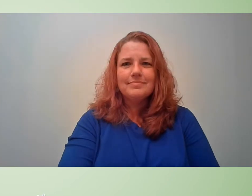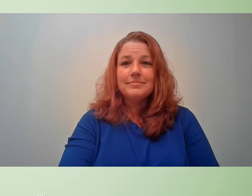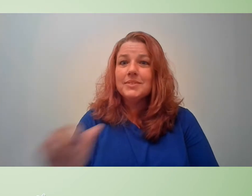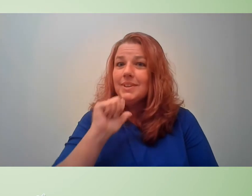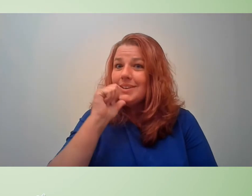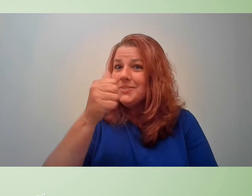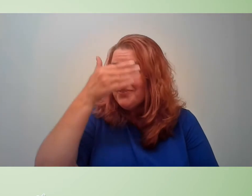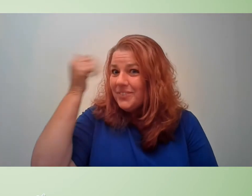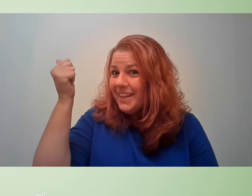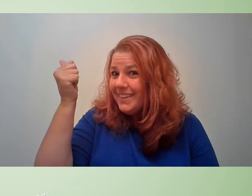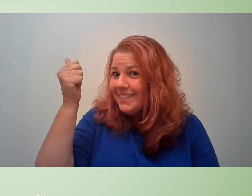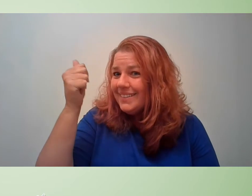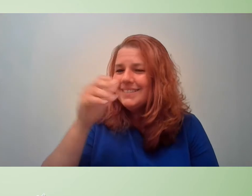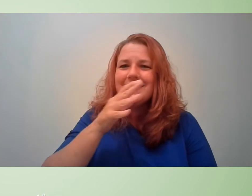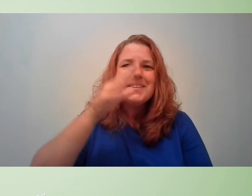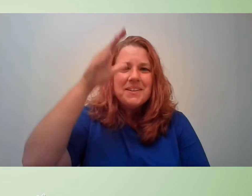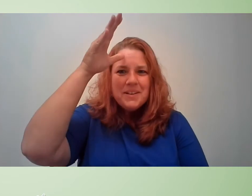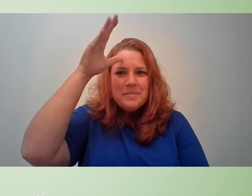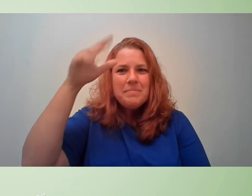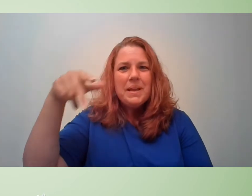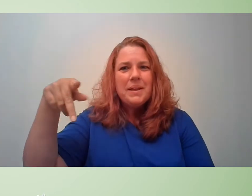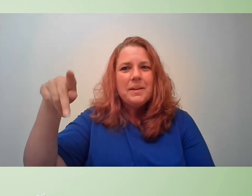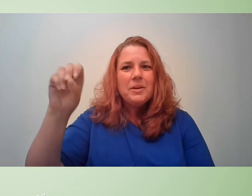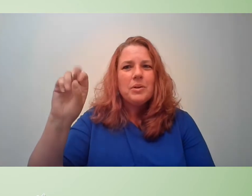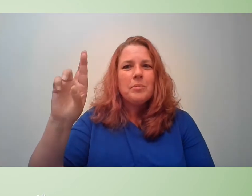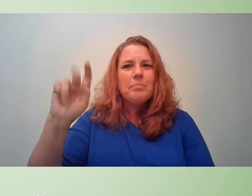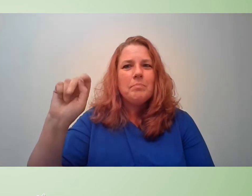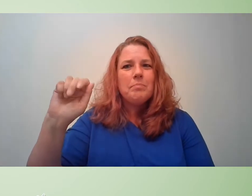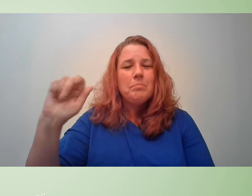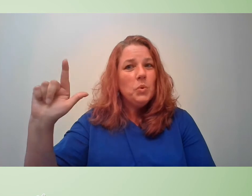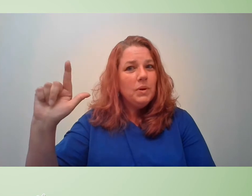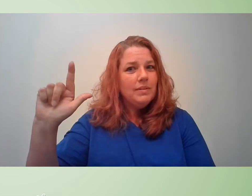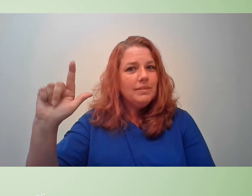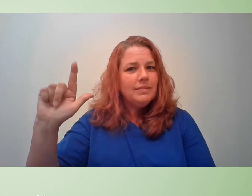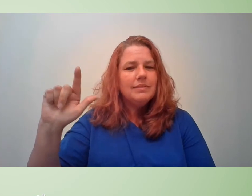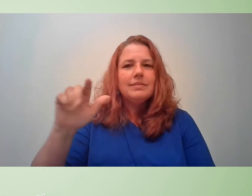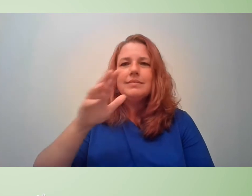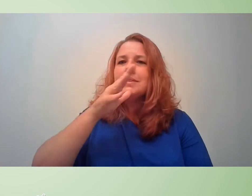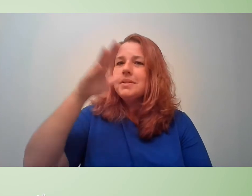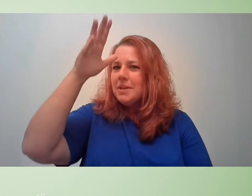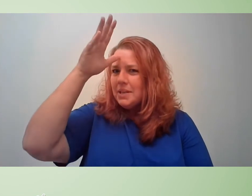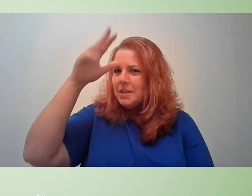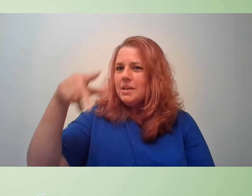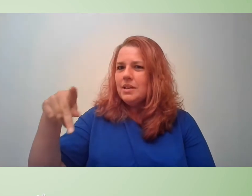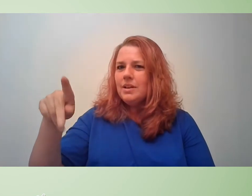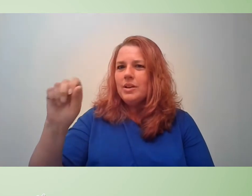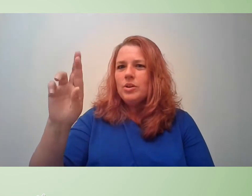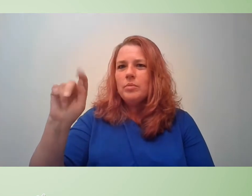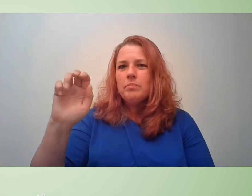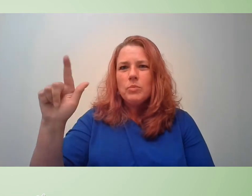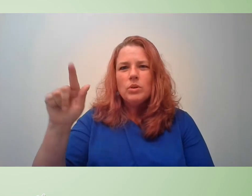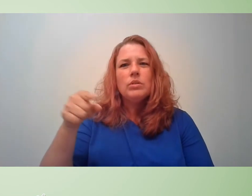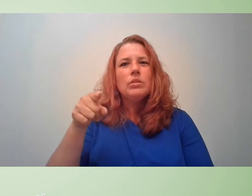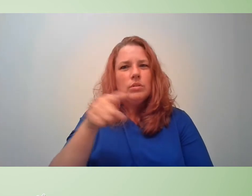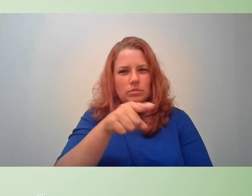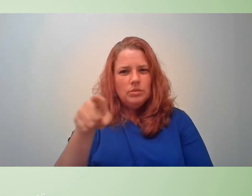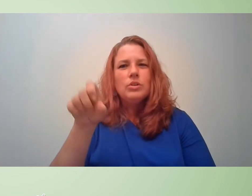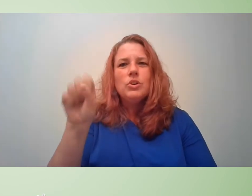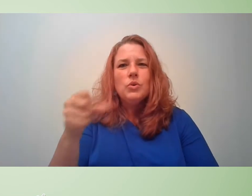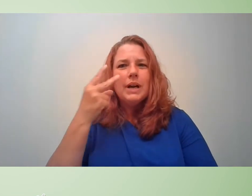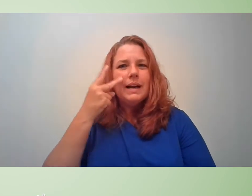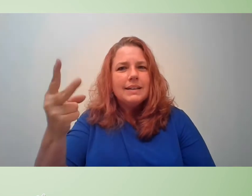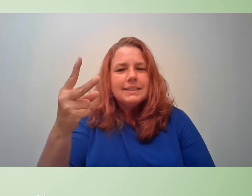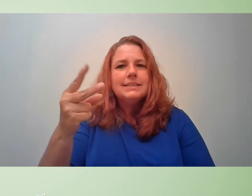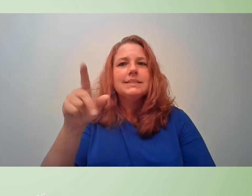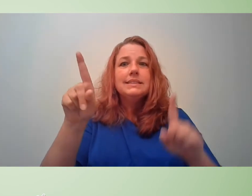Don't forget about the parent portal too. Parents can see test results and grades at any time in the parent portal. There are also resources for